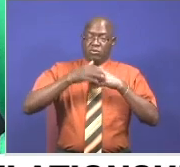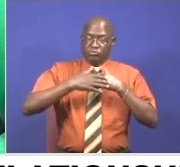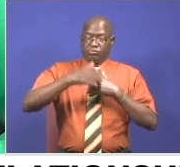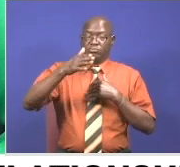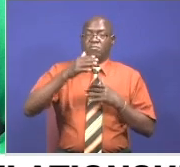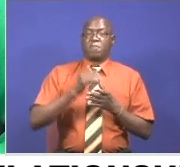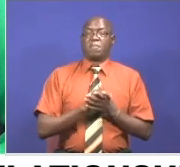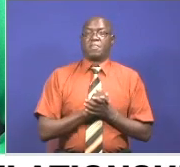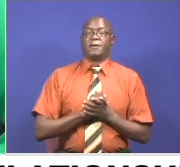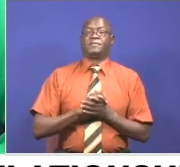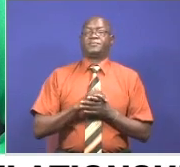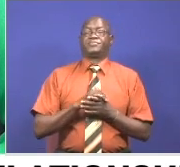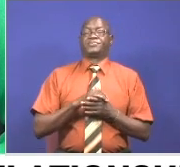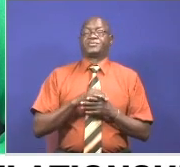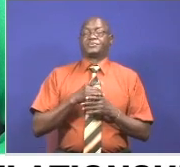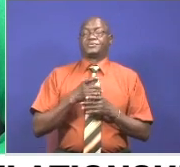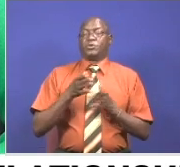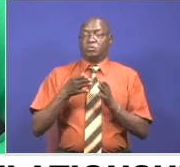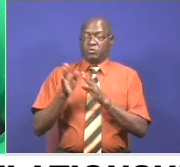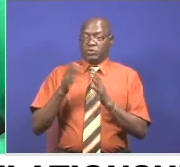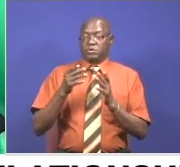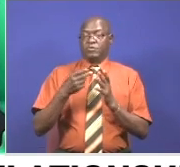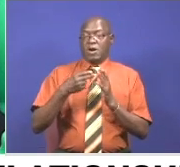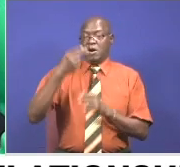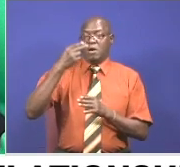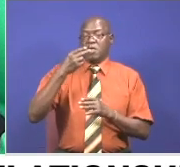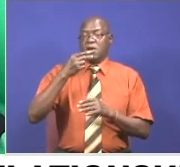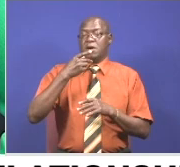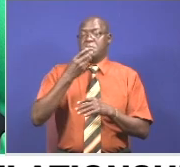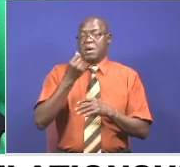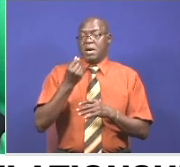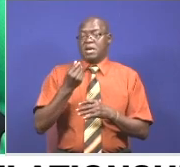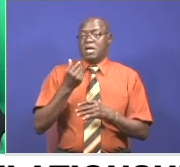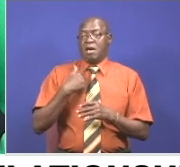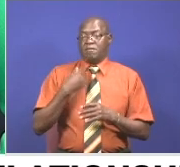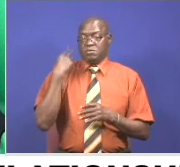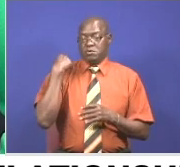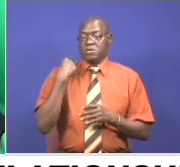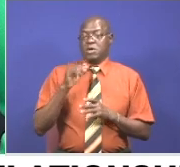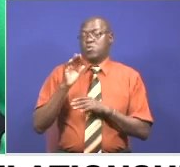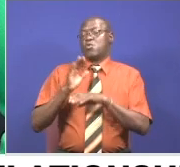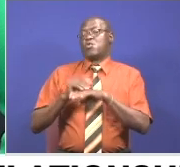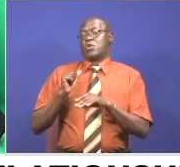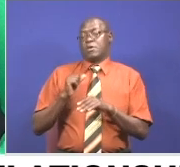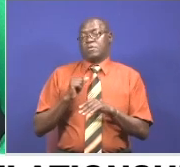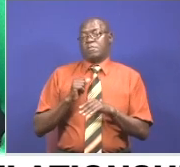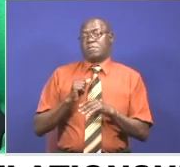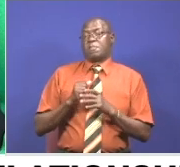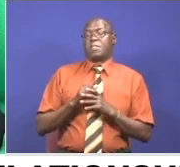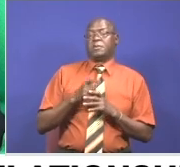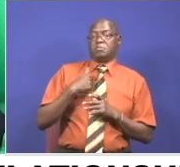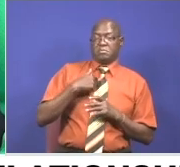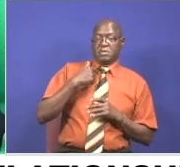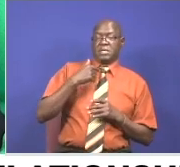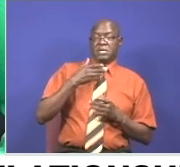still call for very high amounts of money when you know very well the guy is not in a position to do that. And I believe I'm of the school of thought